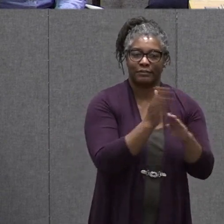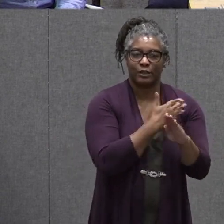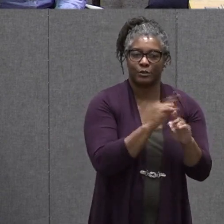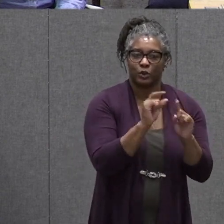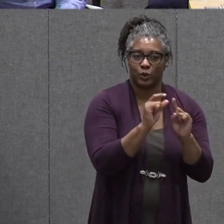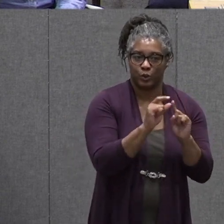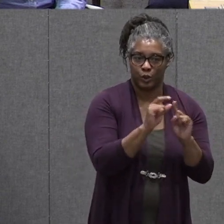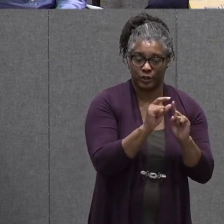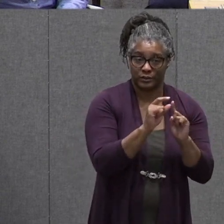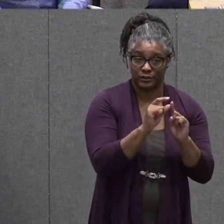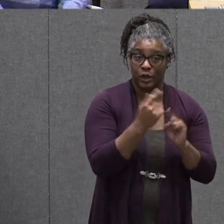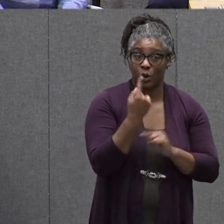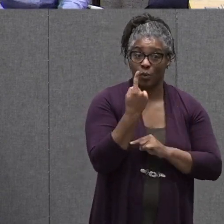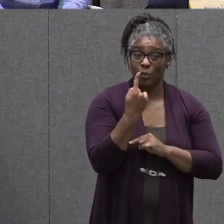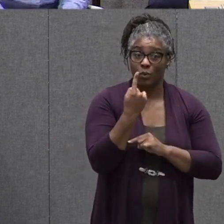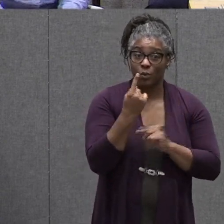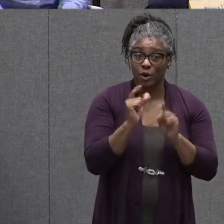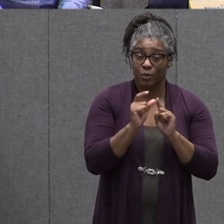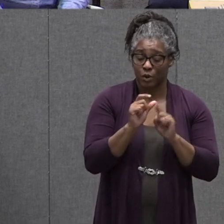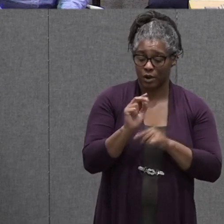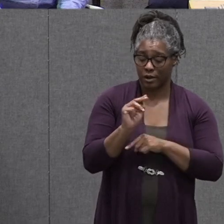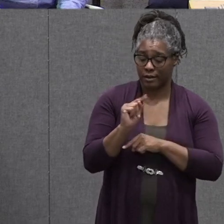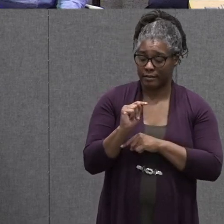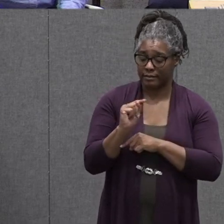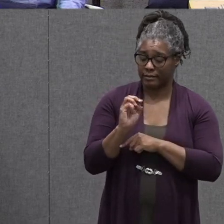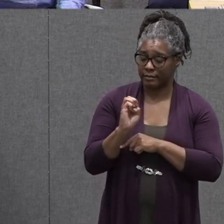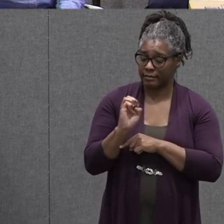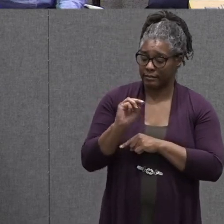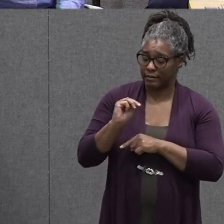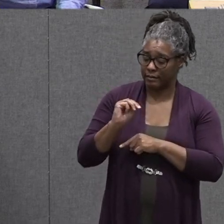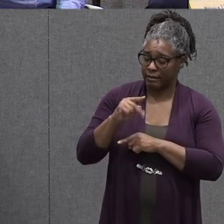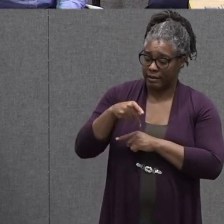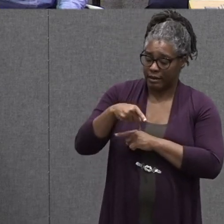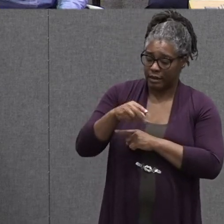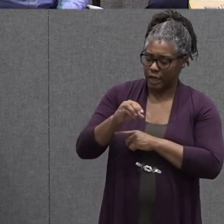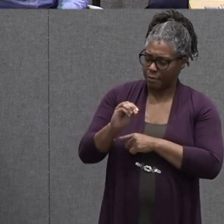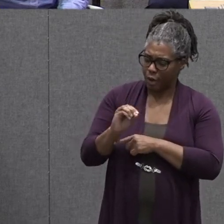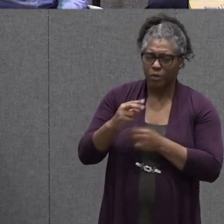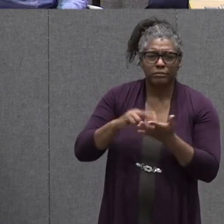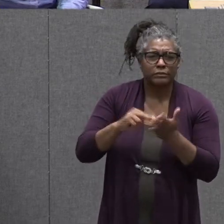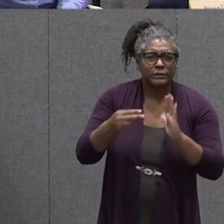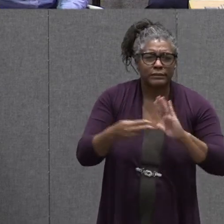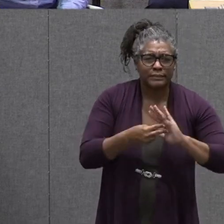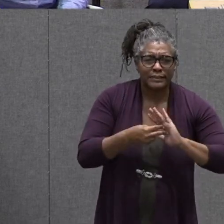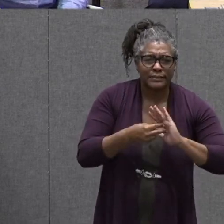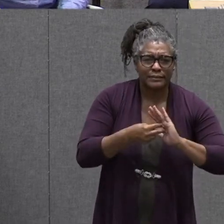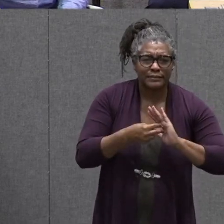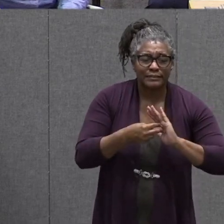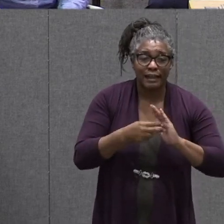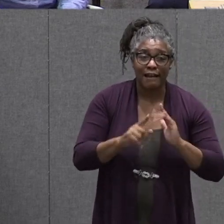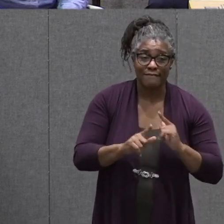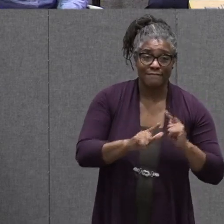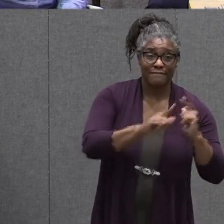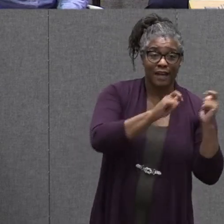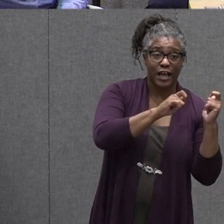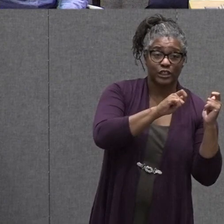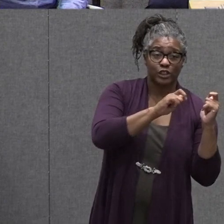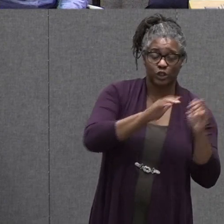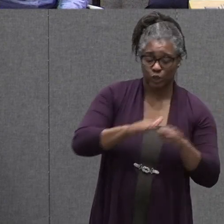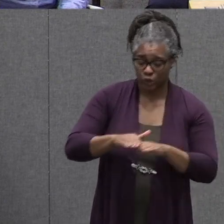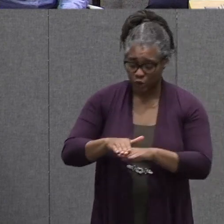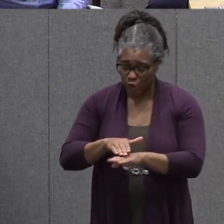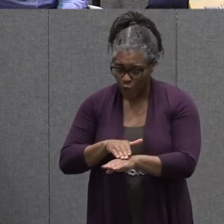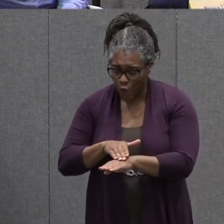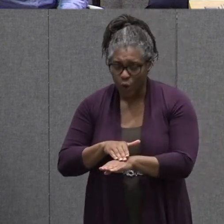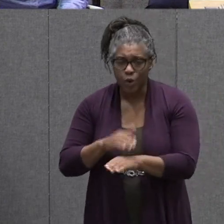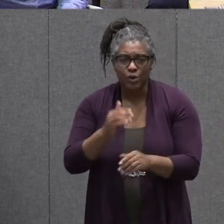is tempo. Tempo. Tempo is how fast or how slow the music is going. And you